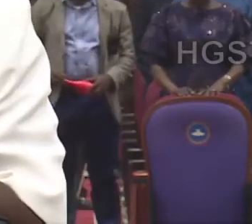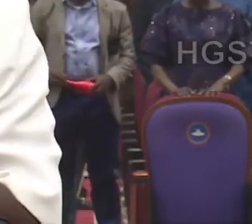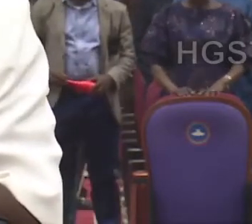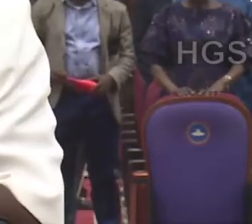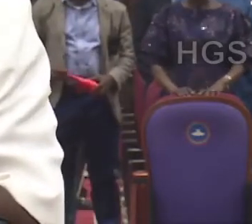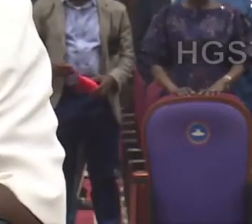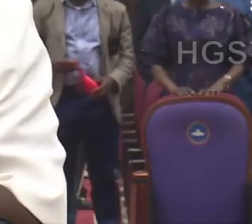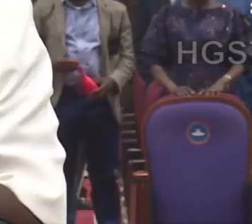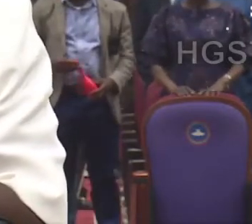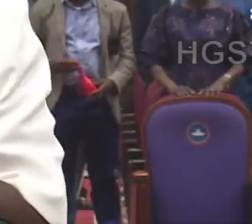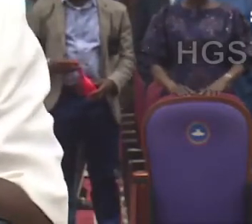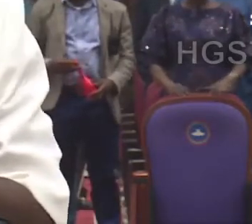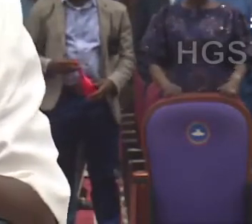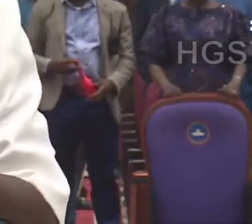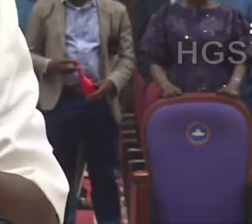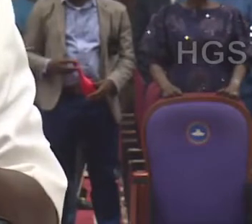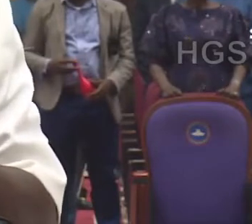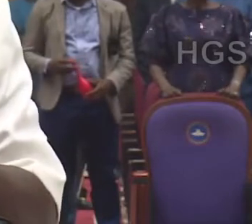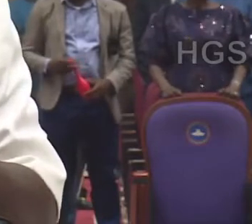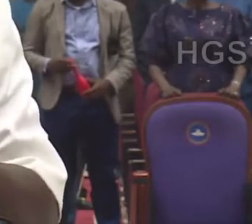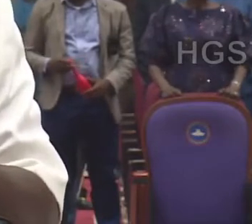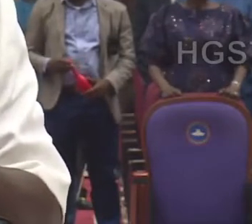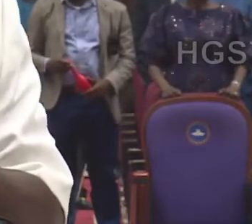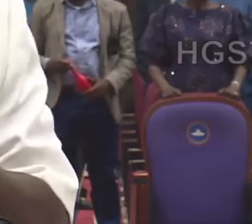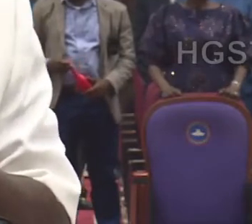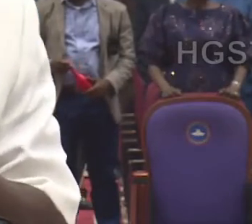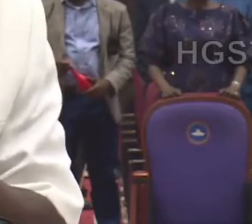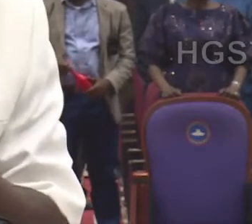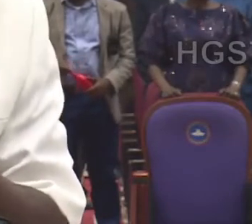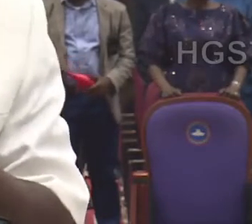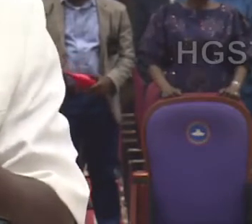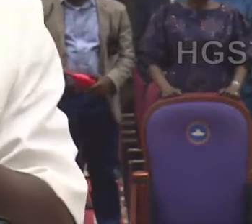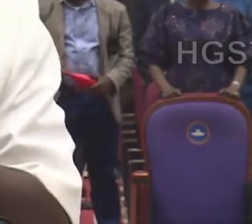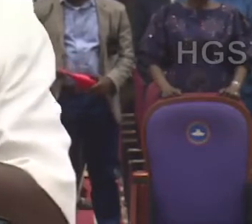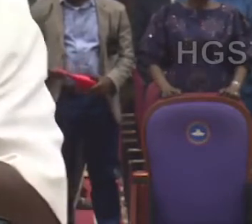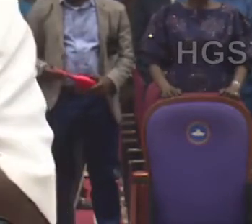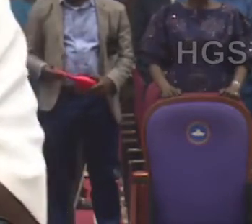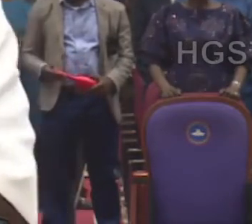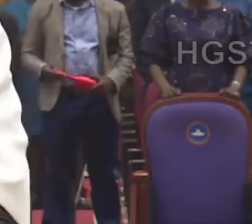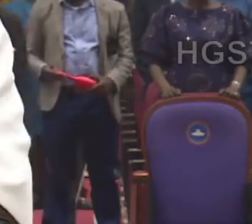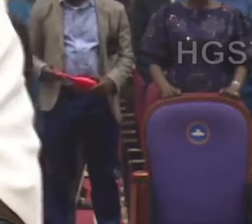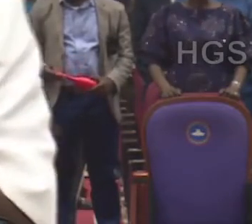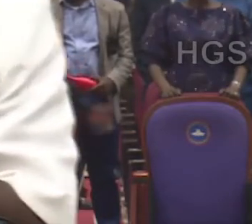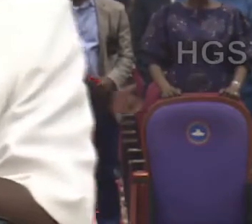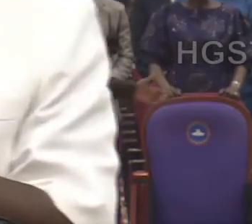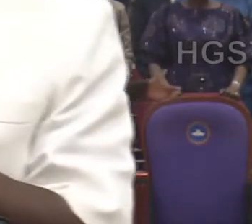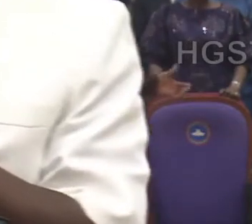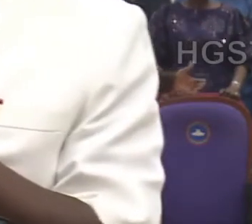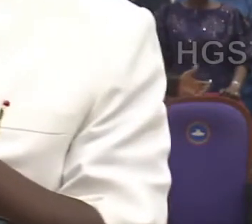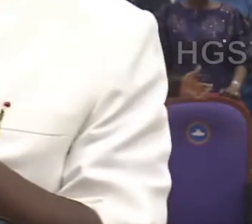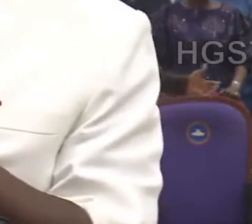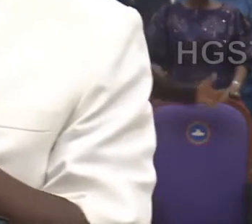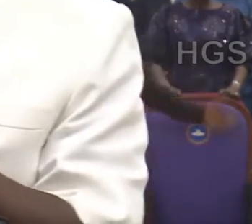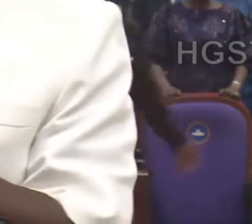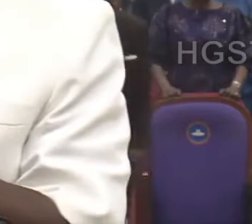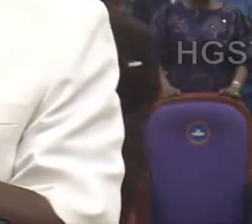But there's something we always do. It's our custom that as soon as we enter the new year,